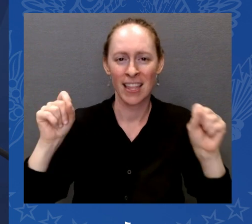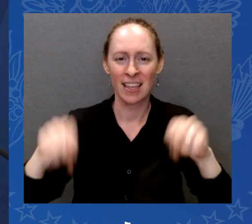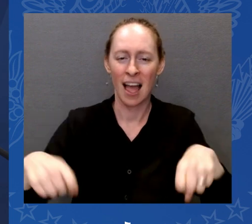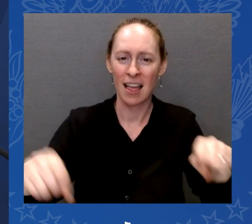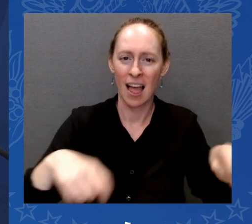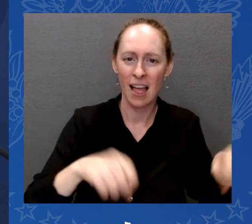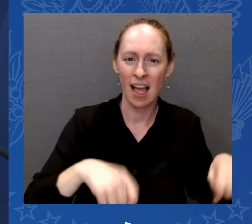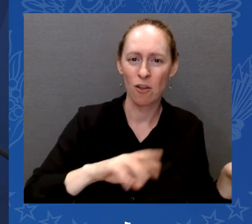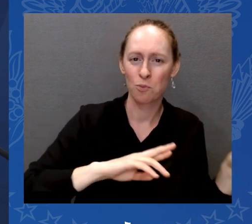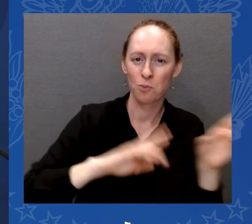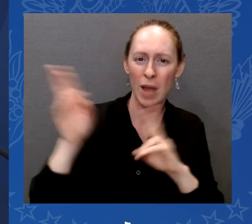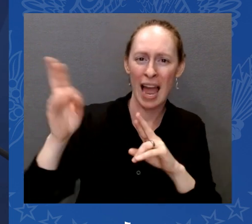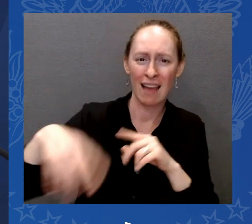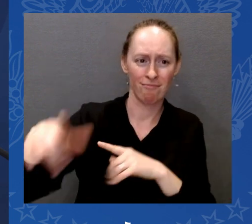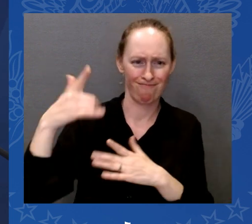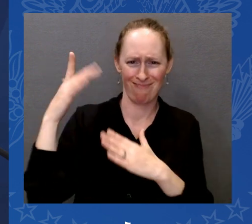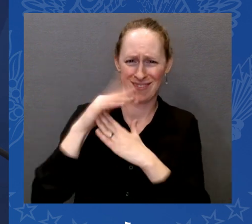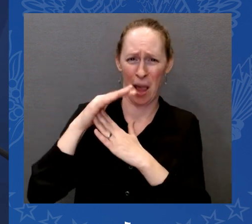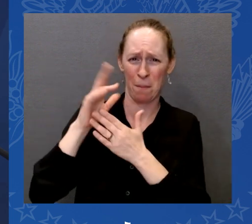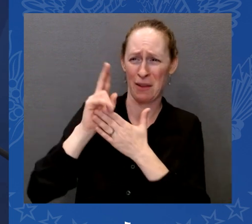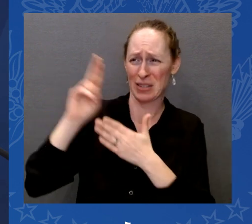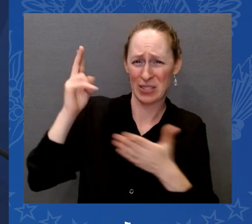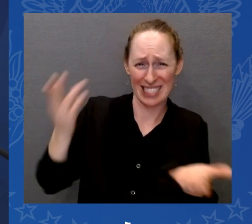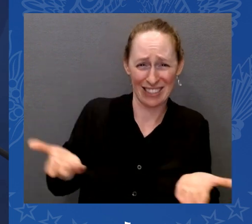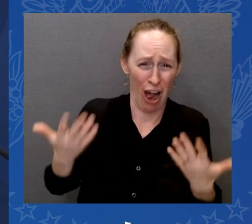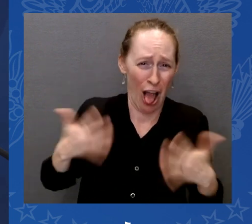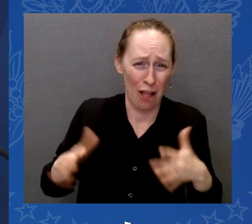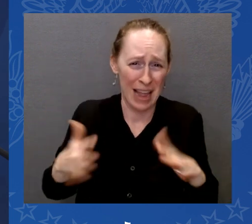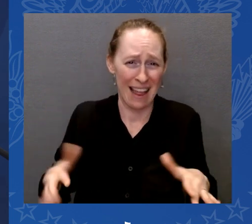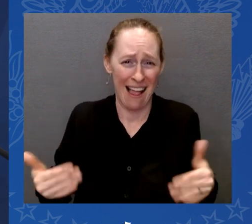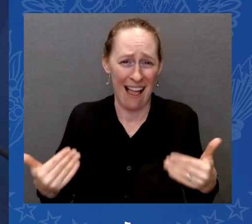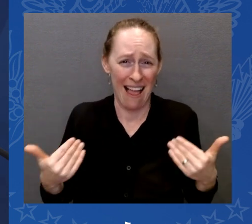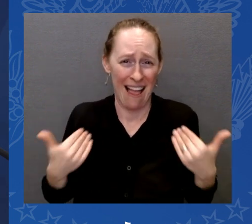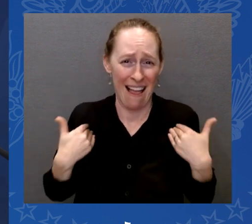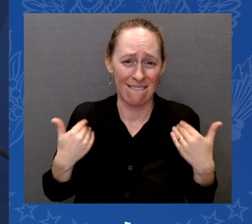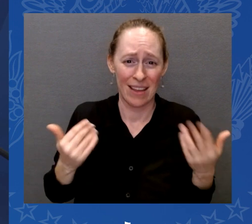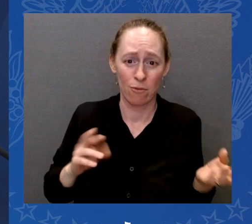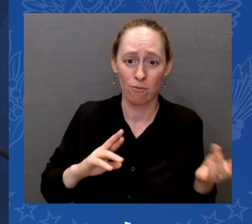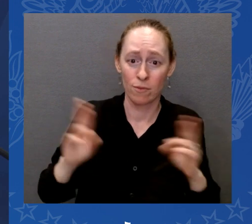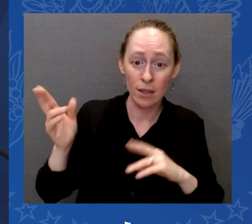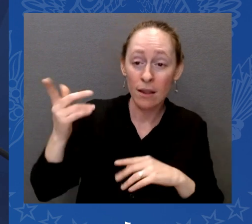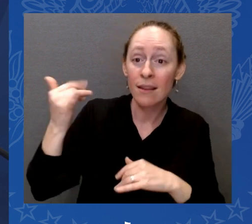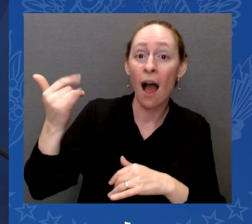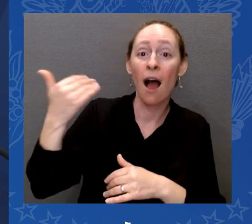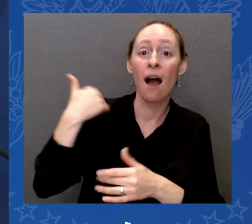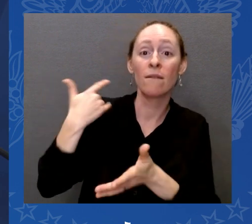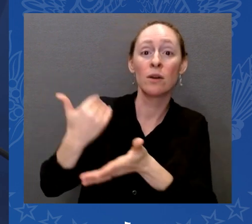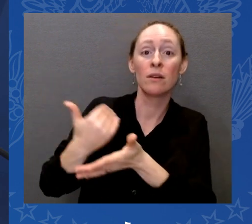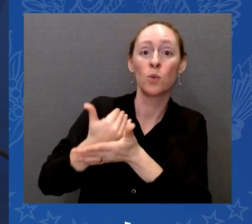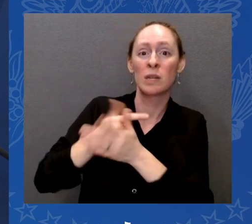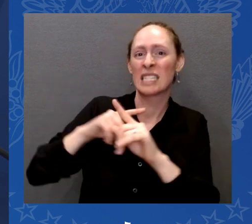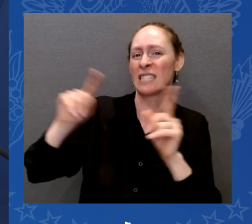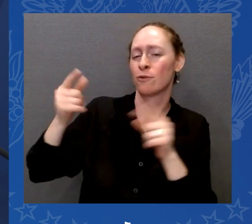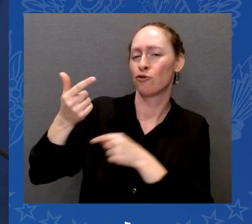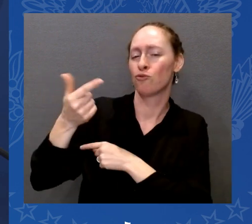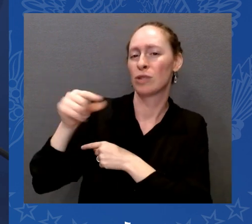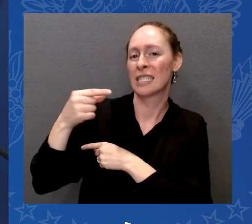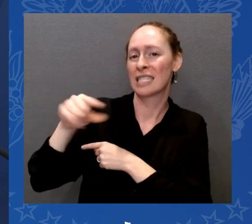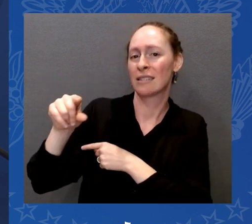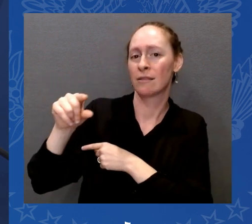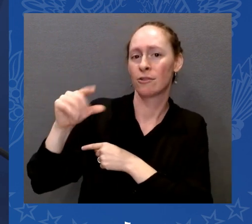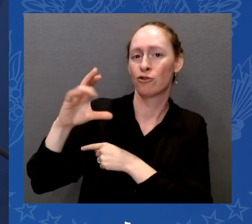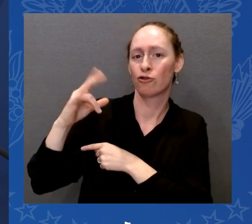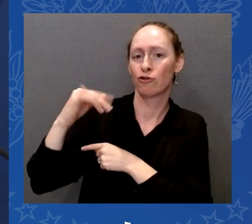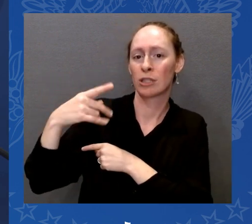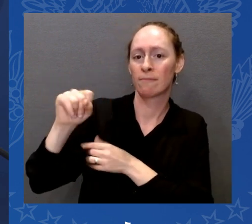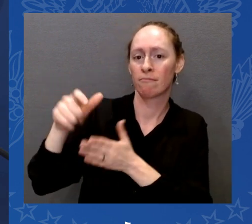know that working together, our Green Chips bill, which puts an emphasis on sustainability, you're going to be a model for every other business in